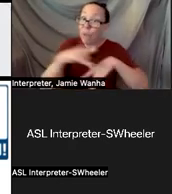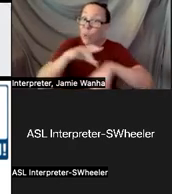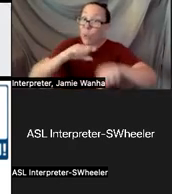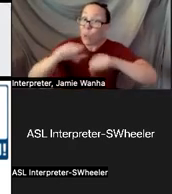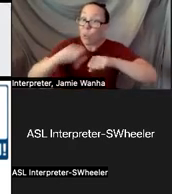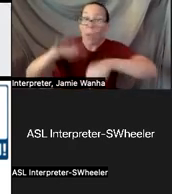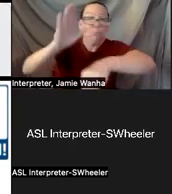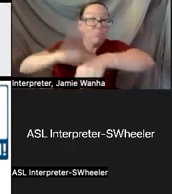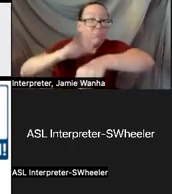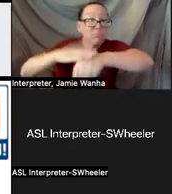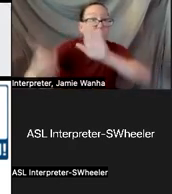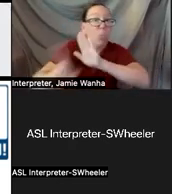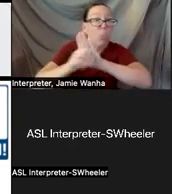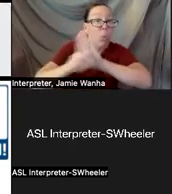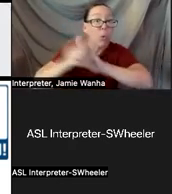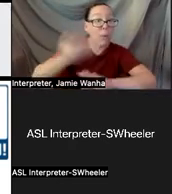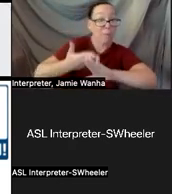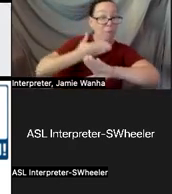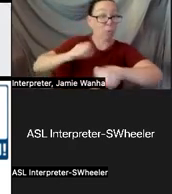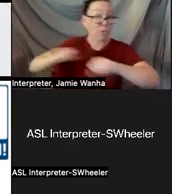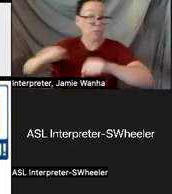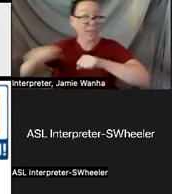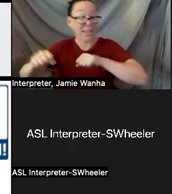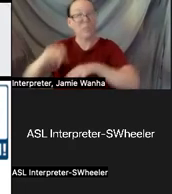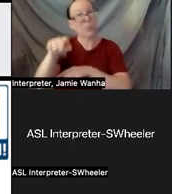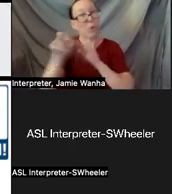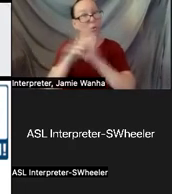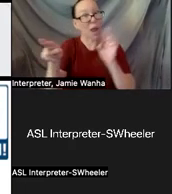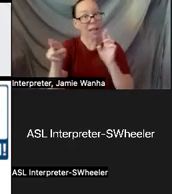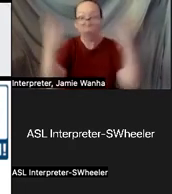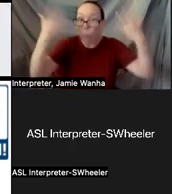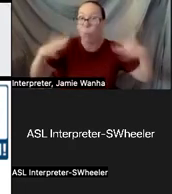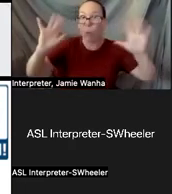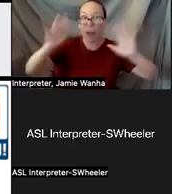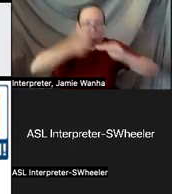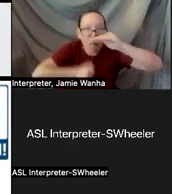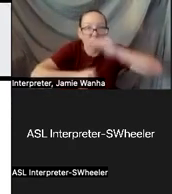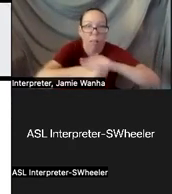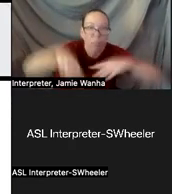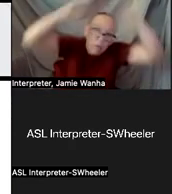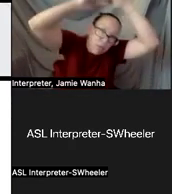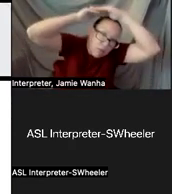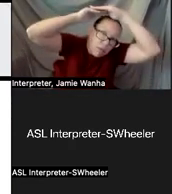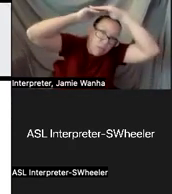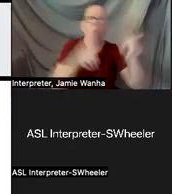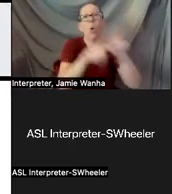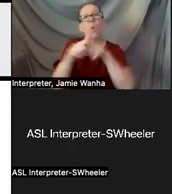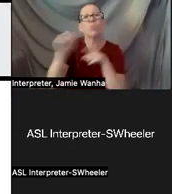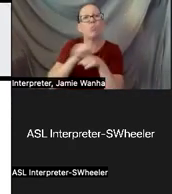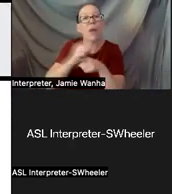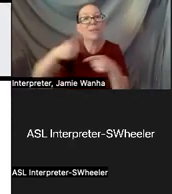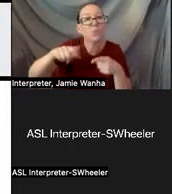right before the shaking arrives, so that you're already in that position. And another time you should kind of practice this, of course, is during the shakeout coming up on